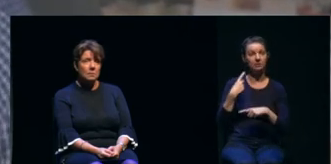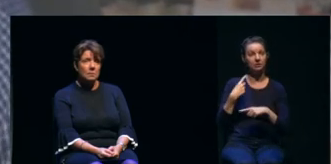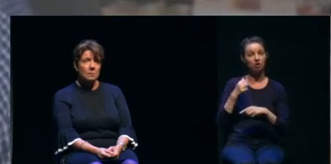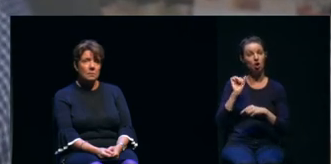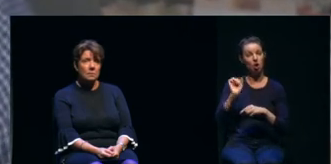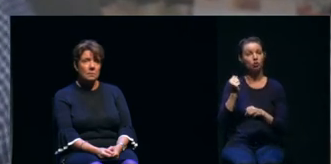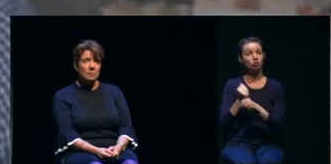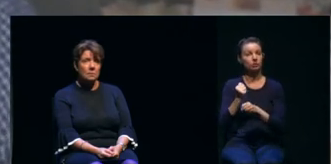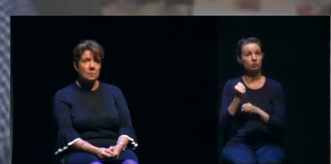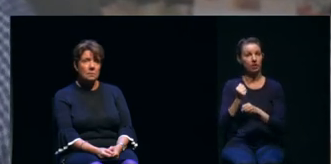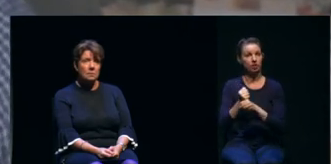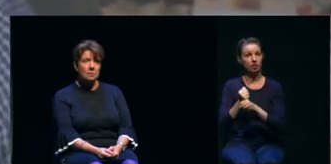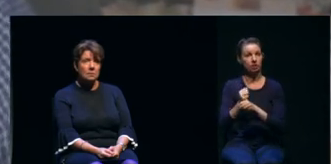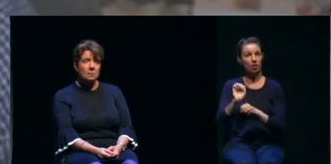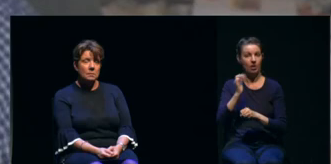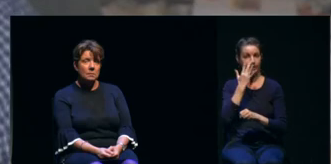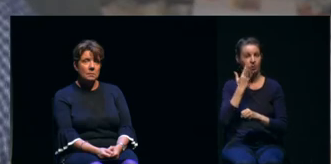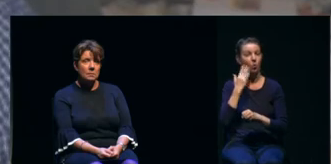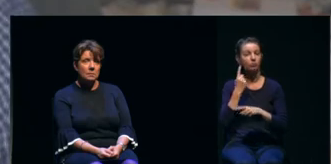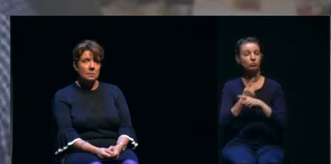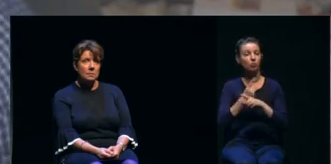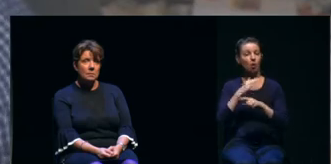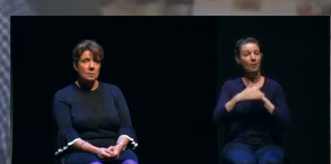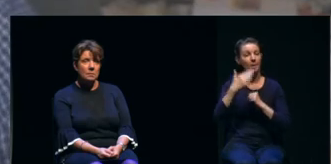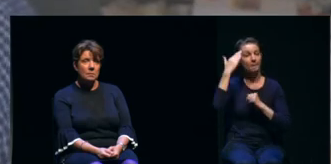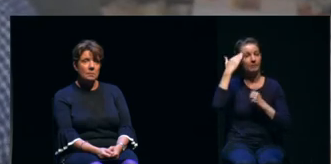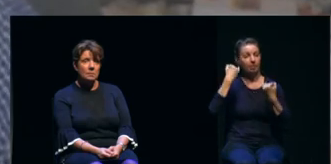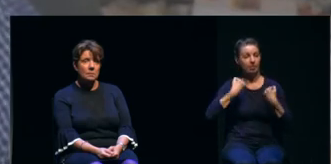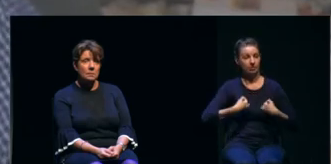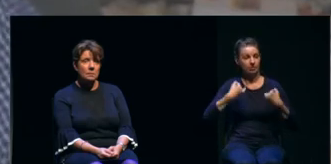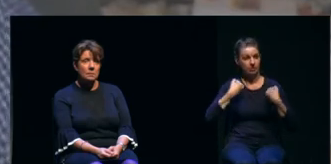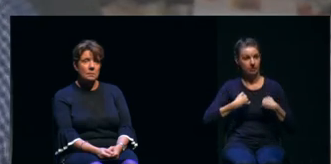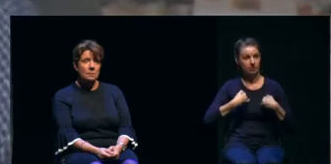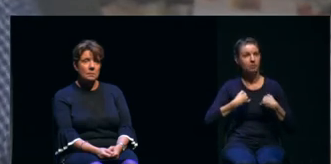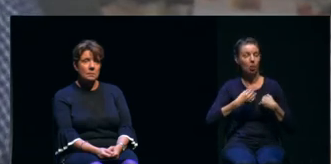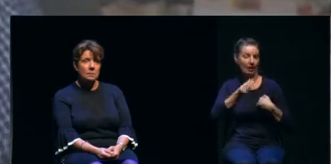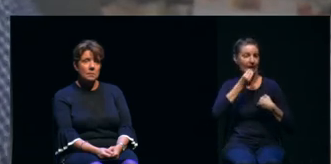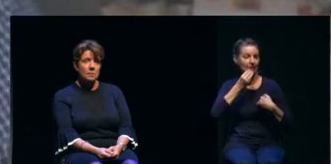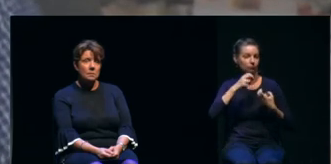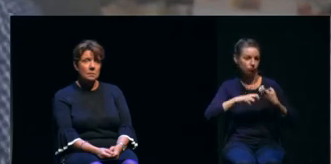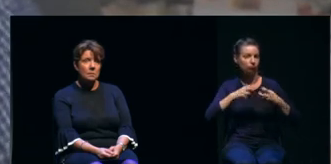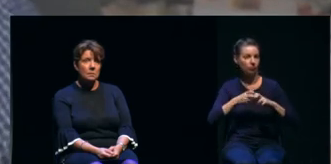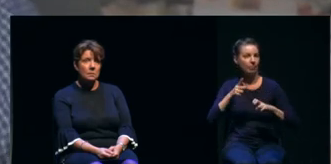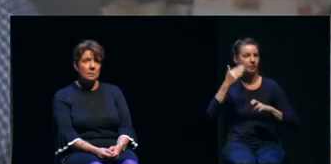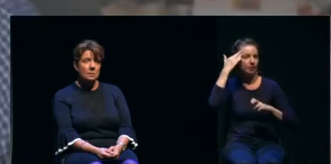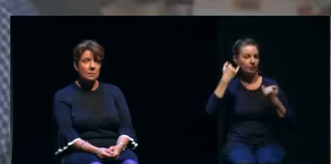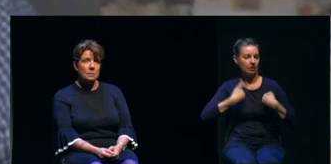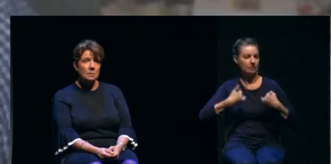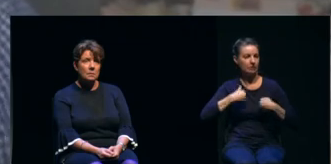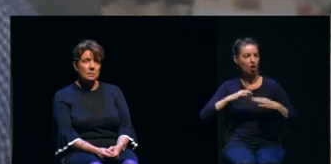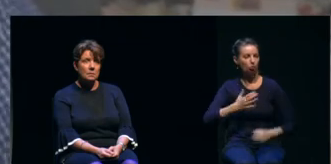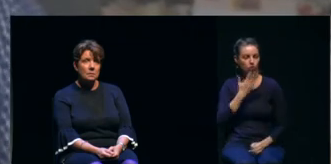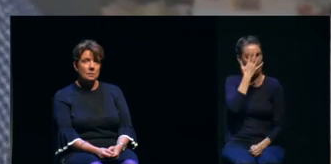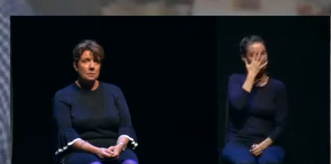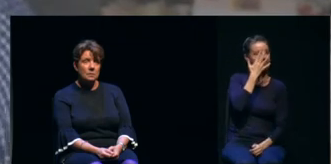her generation, when they talk about mental illness and eating disorders, eating disorder is a mental illness, they have no shame about this. They